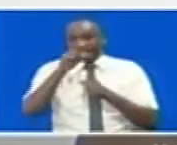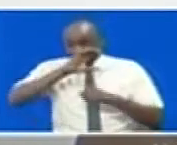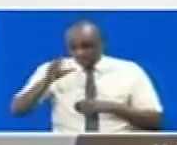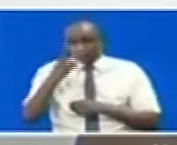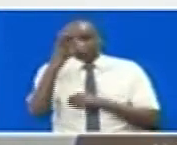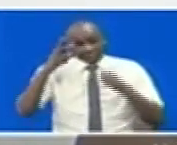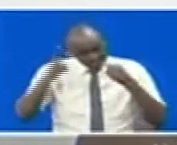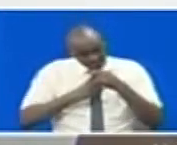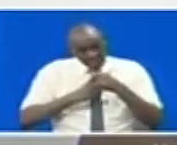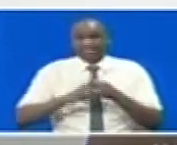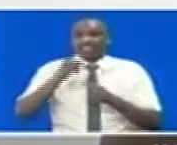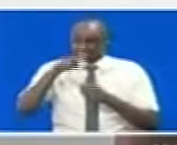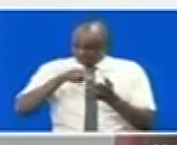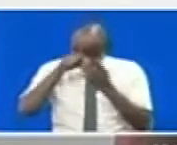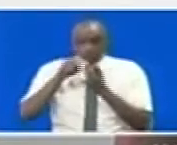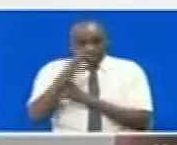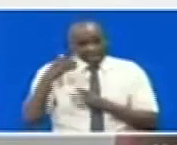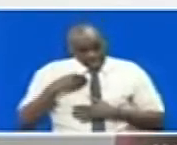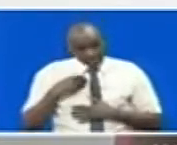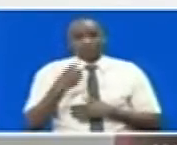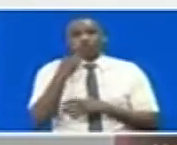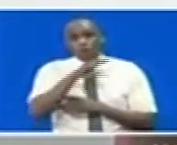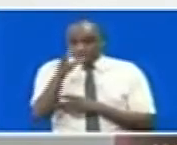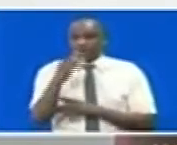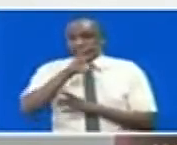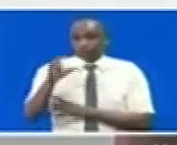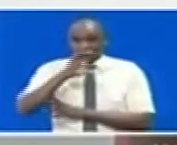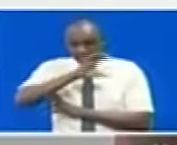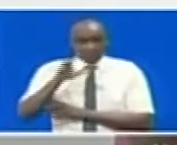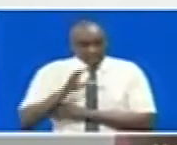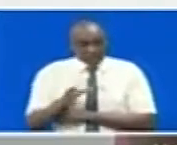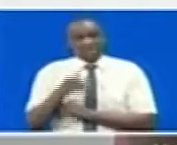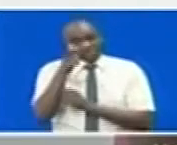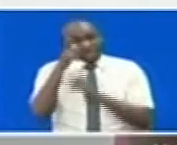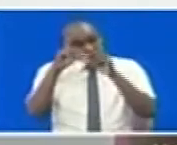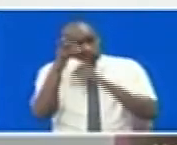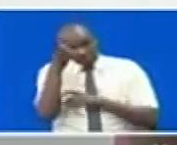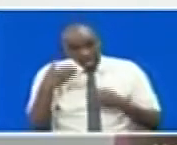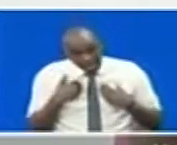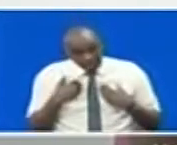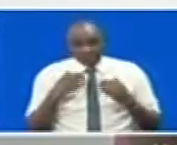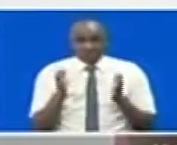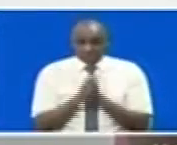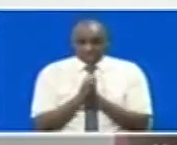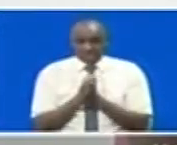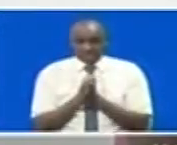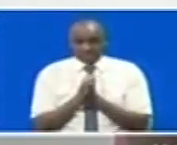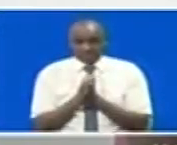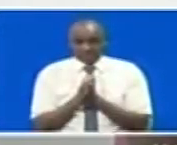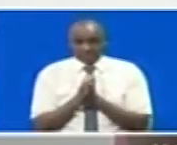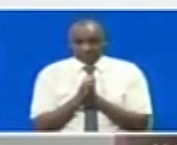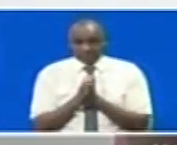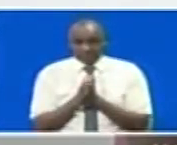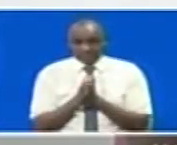a specialized camera that can pick the voice and the picture at a